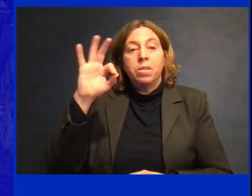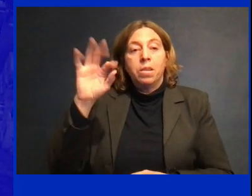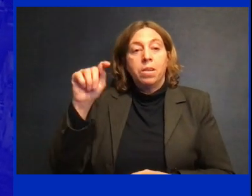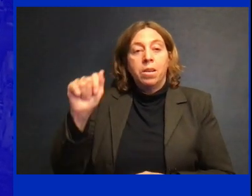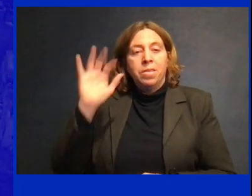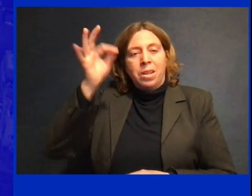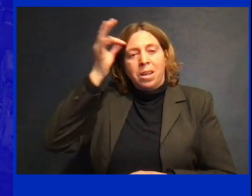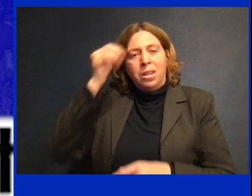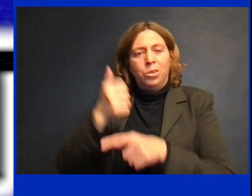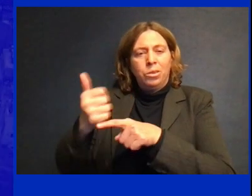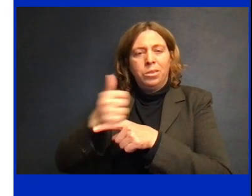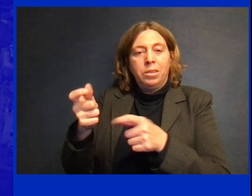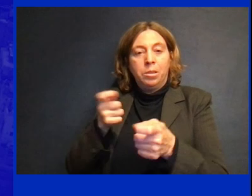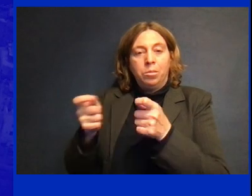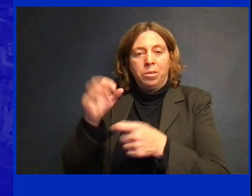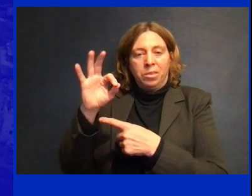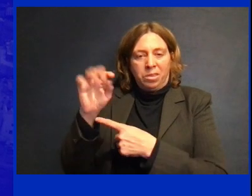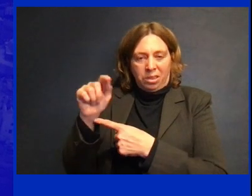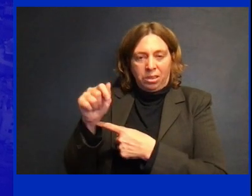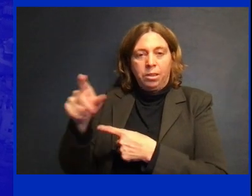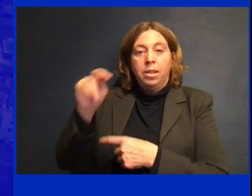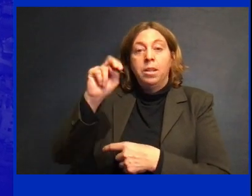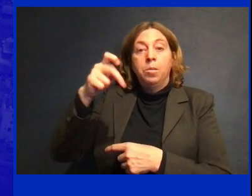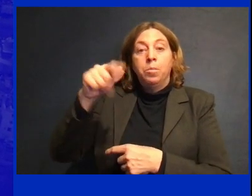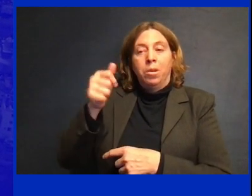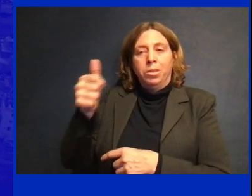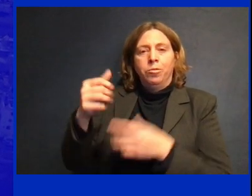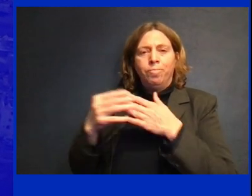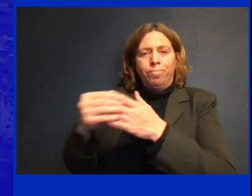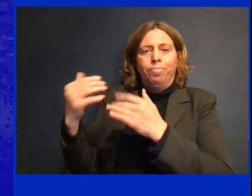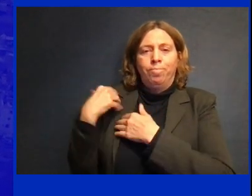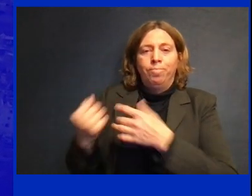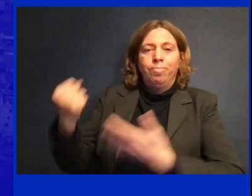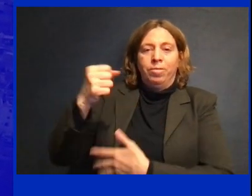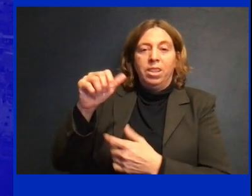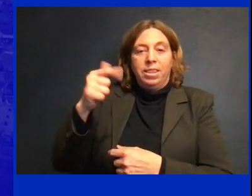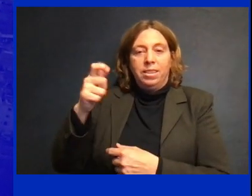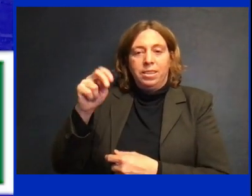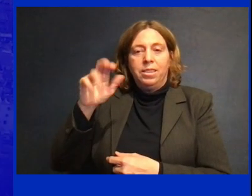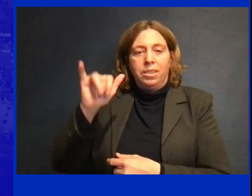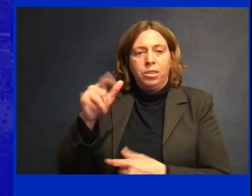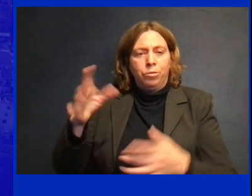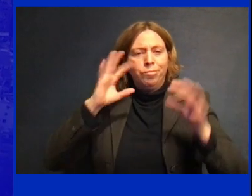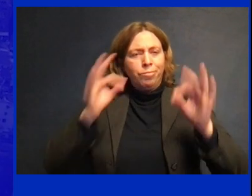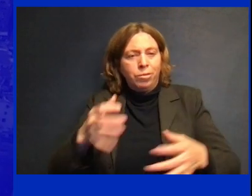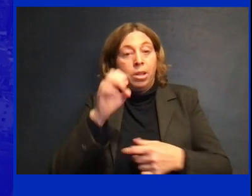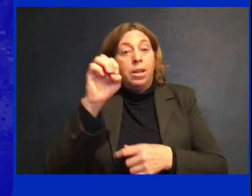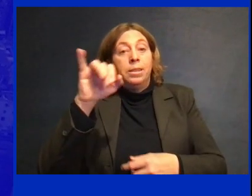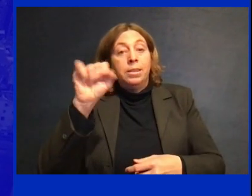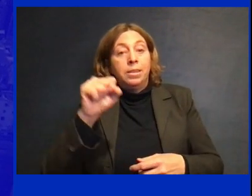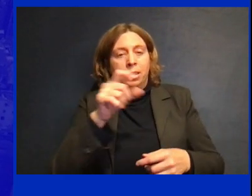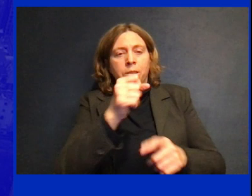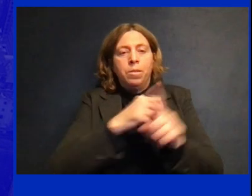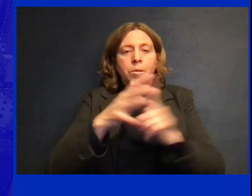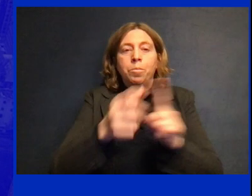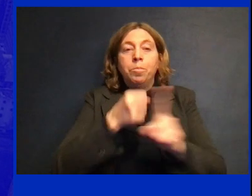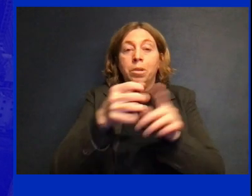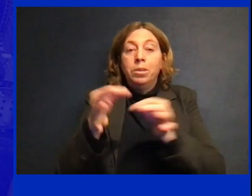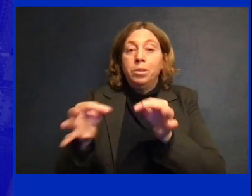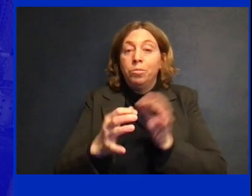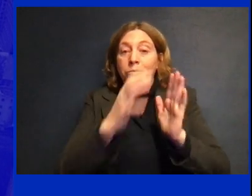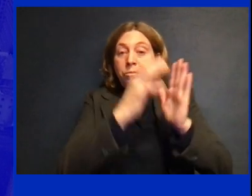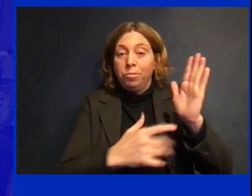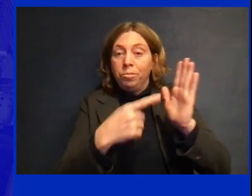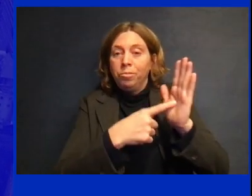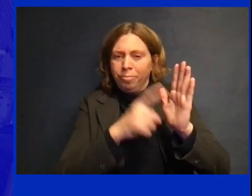Transit Administration, or FTA, the NEPA lead agency, has determined that an Environmental Impact Statement,